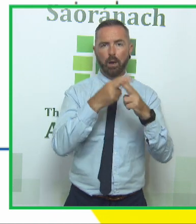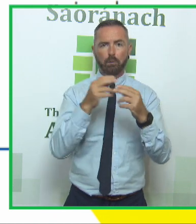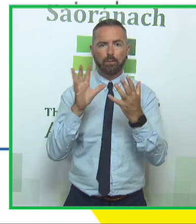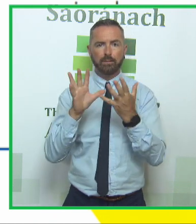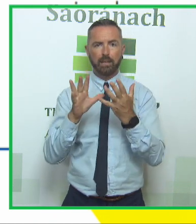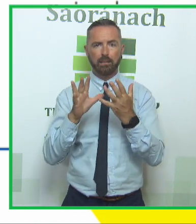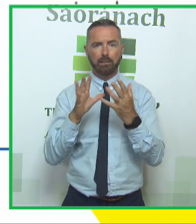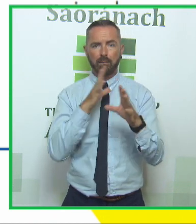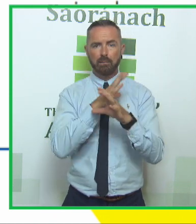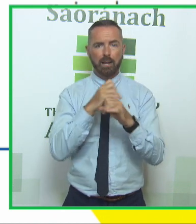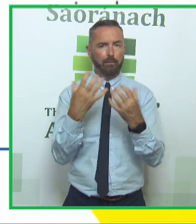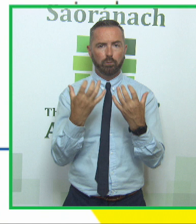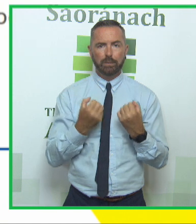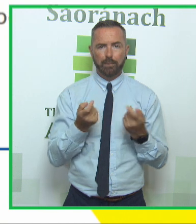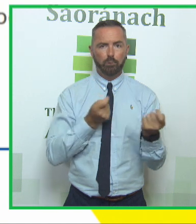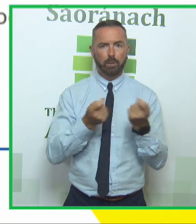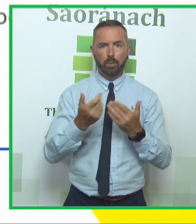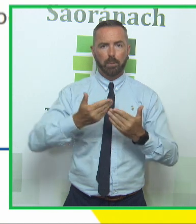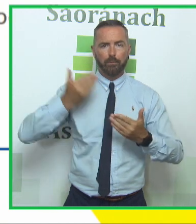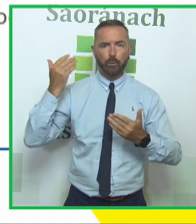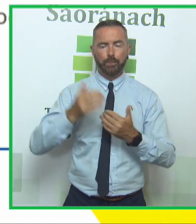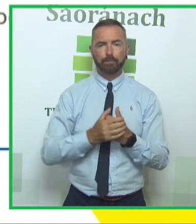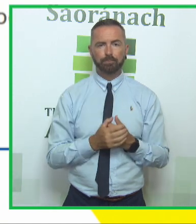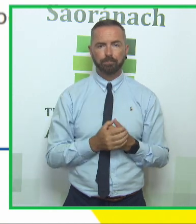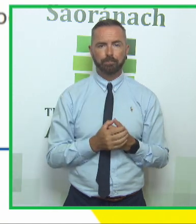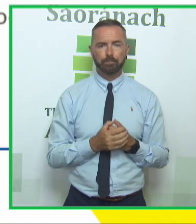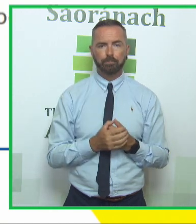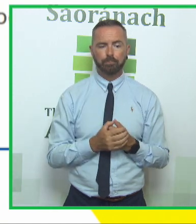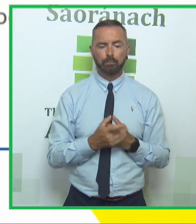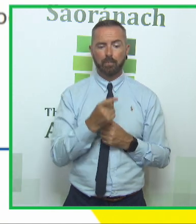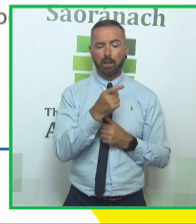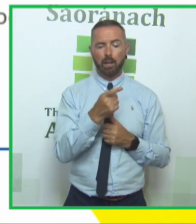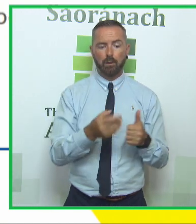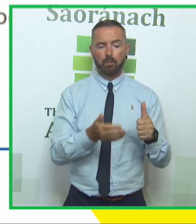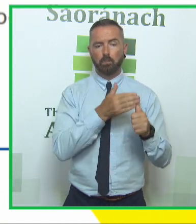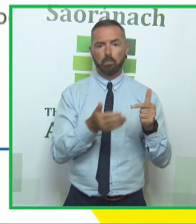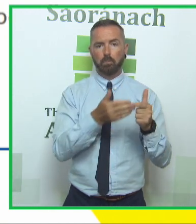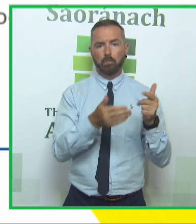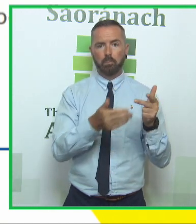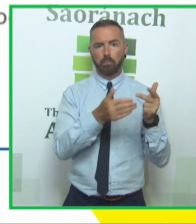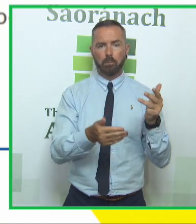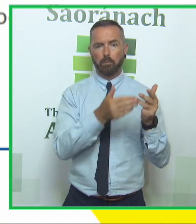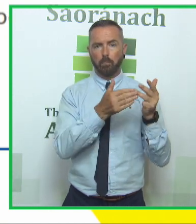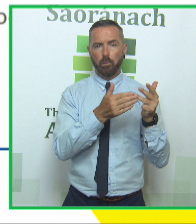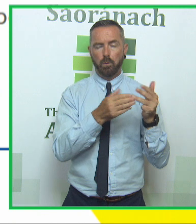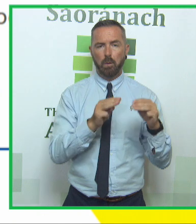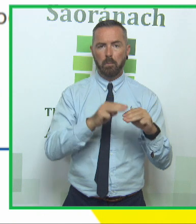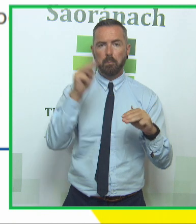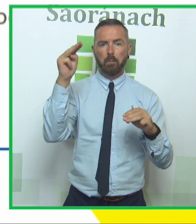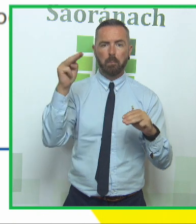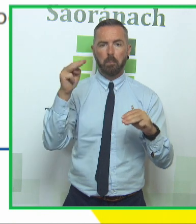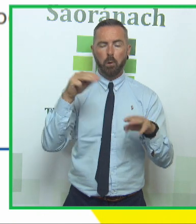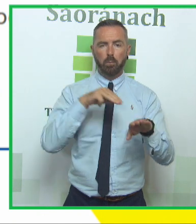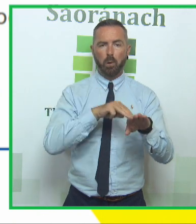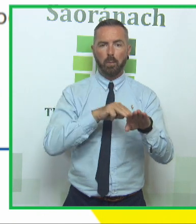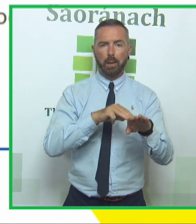cases had never been in treatment before. Here we have the top 4 main problem drugs that we saw last year. You